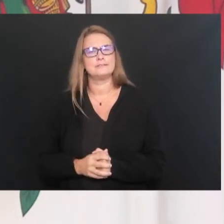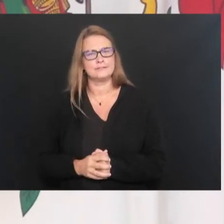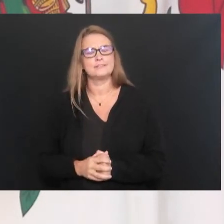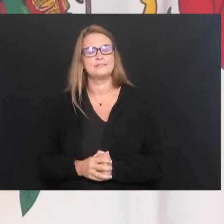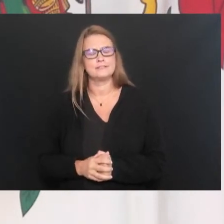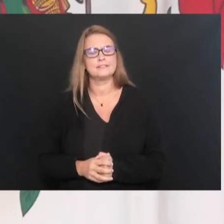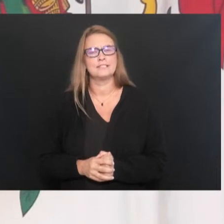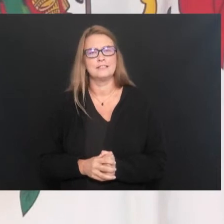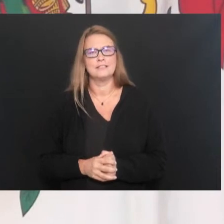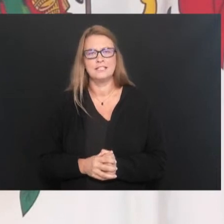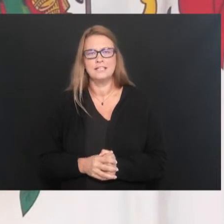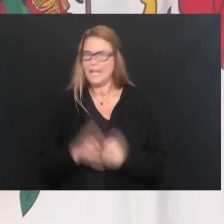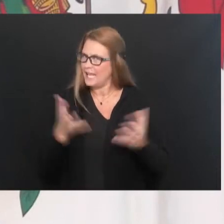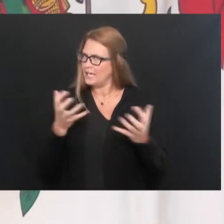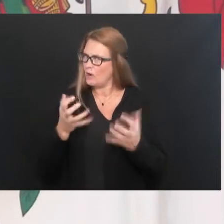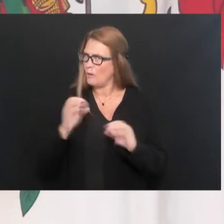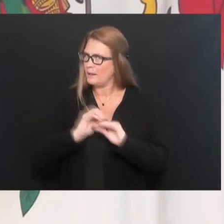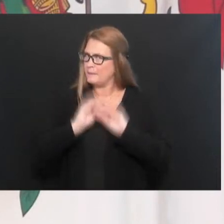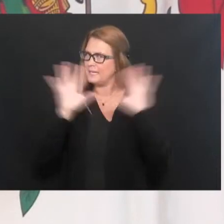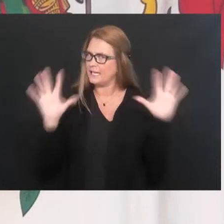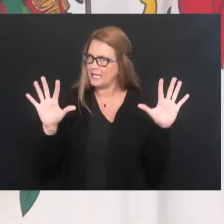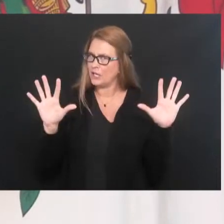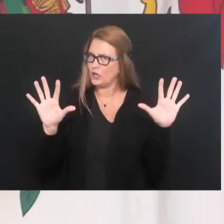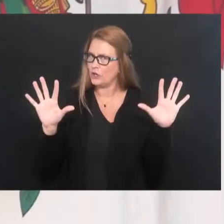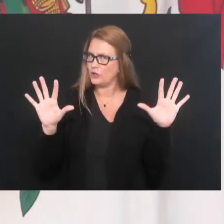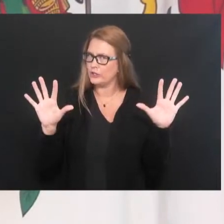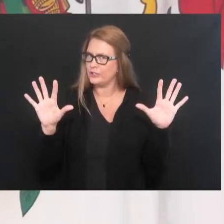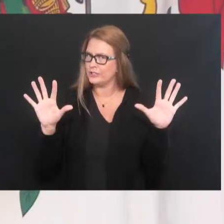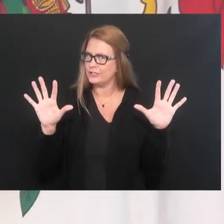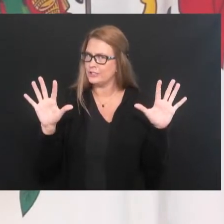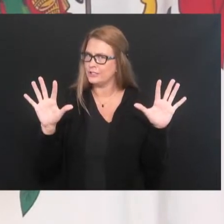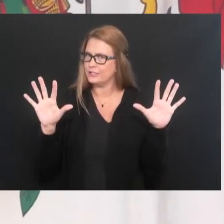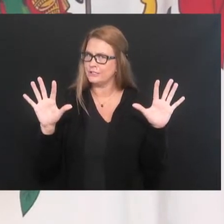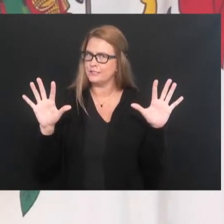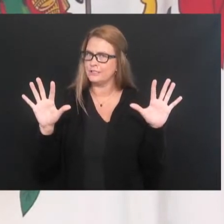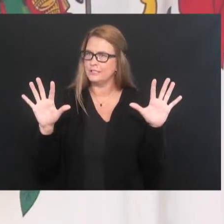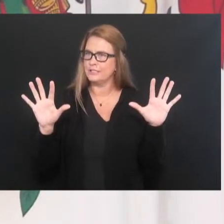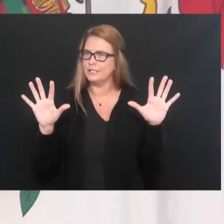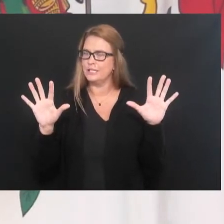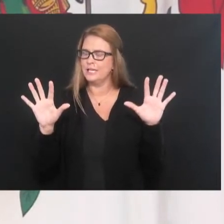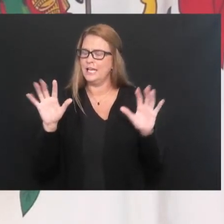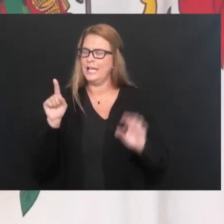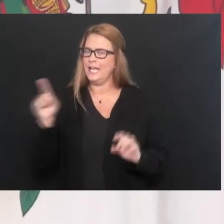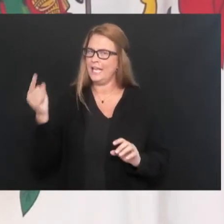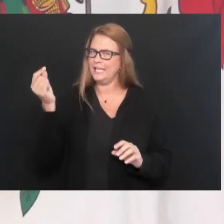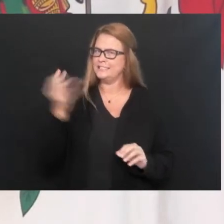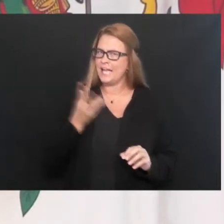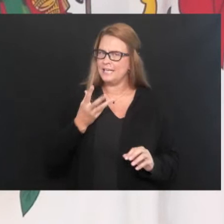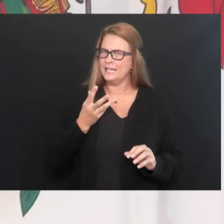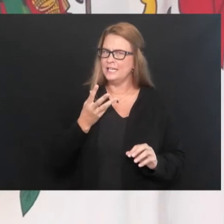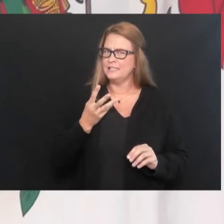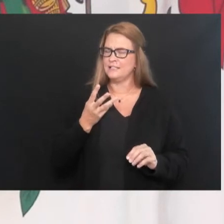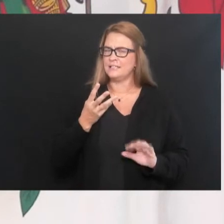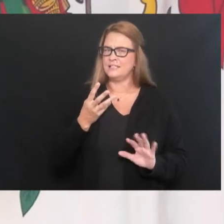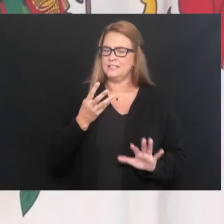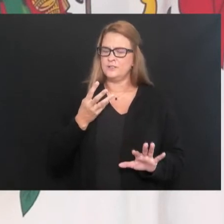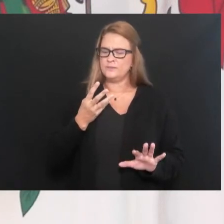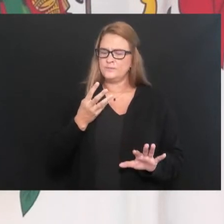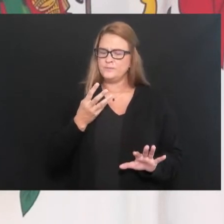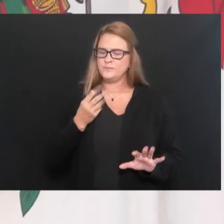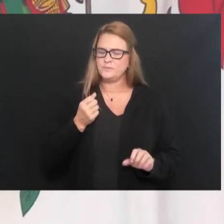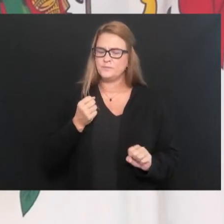really be ever so clear about what I think that he said. But he said that